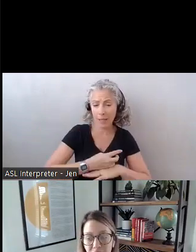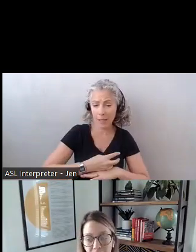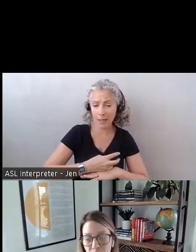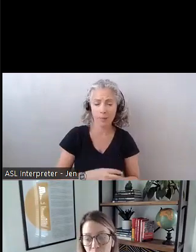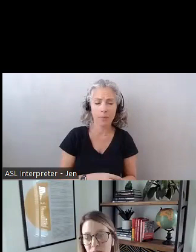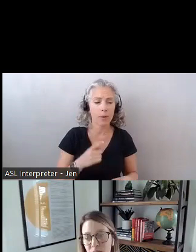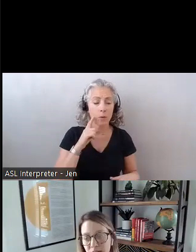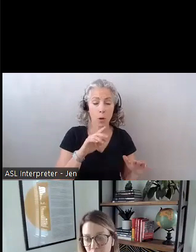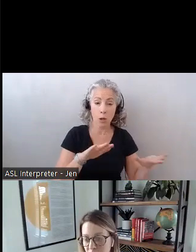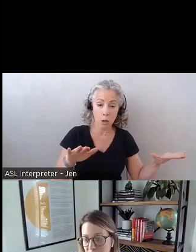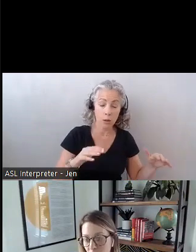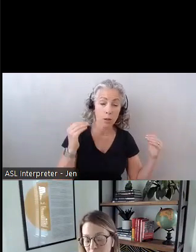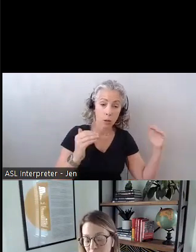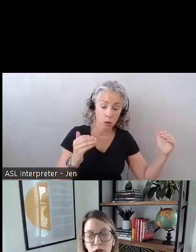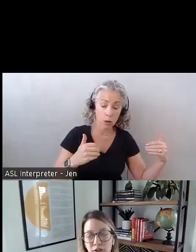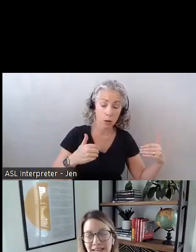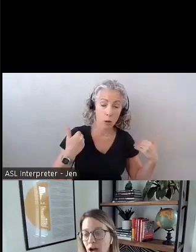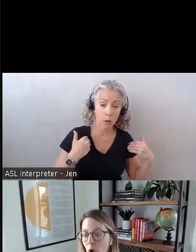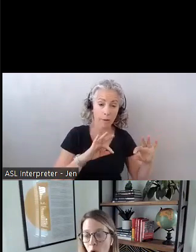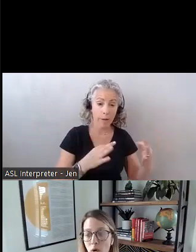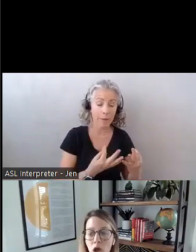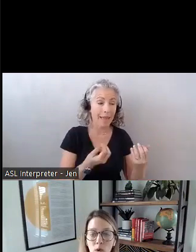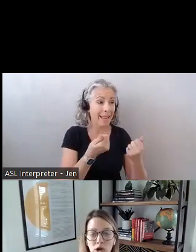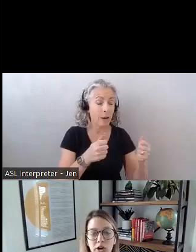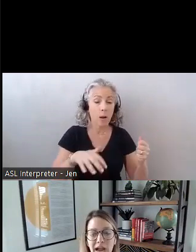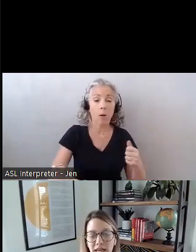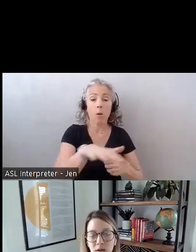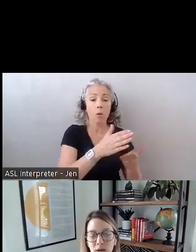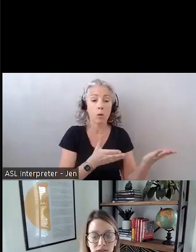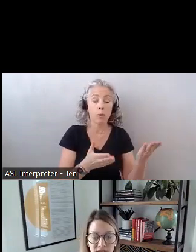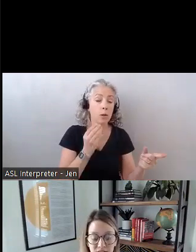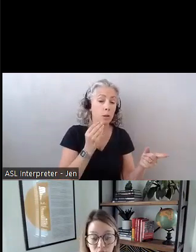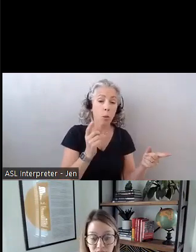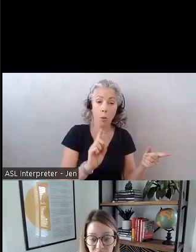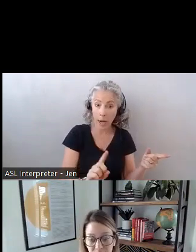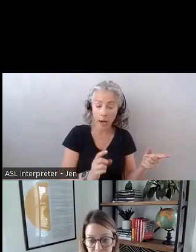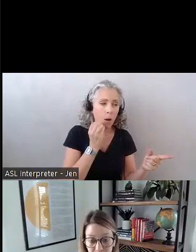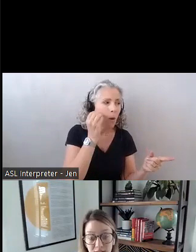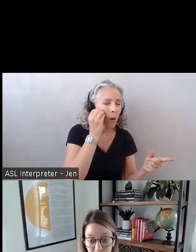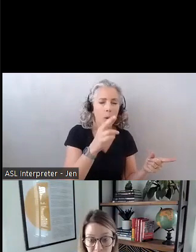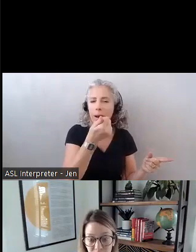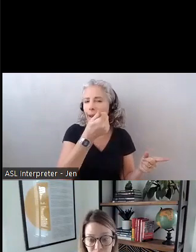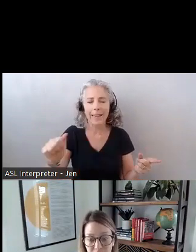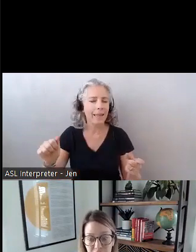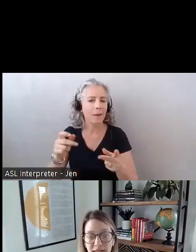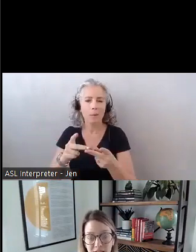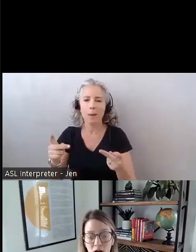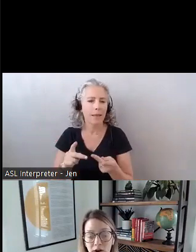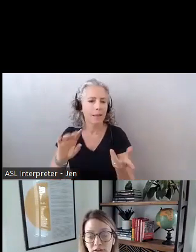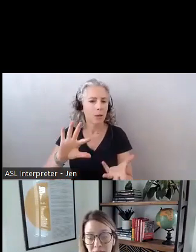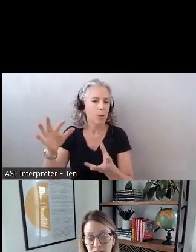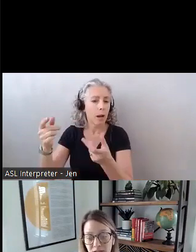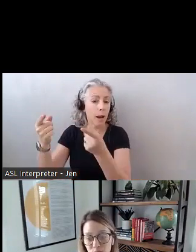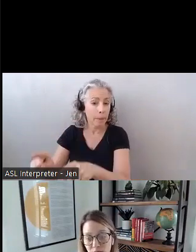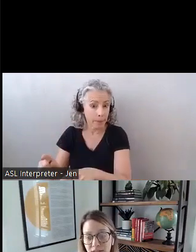youth, and families anywhere within the service area, including at home, work, or anywhere else the crisis is experienced, right? And